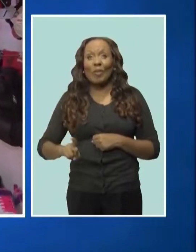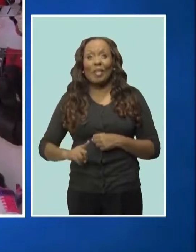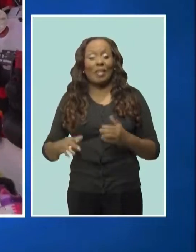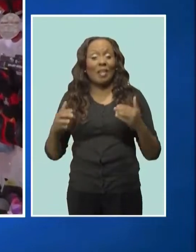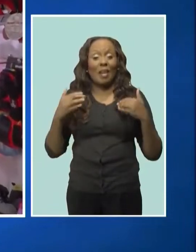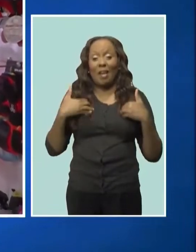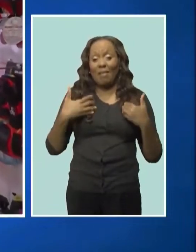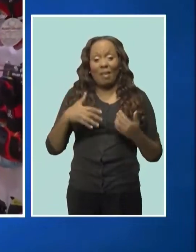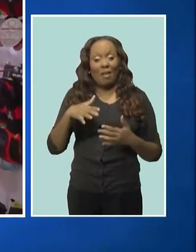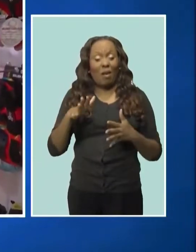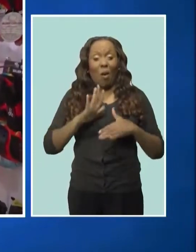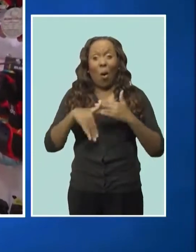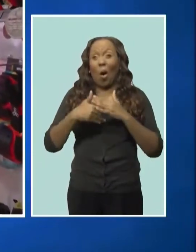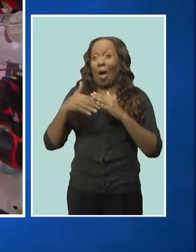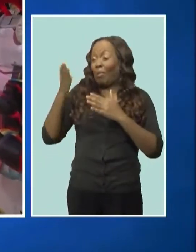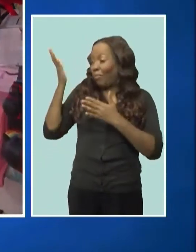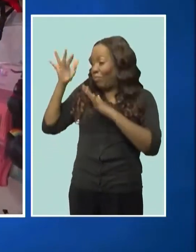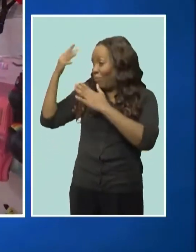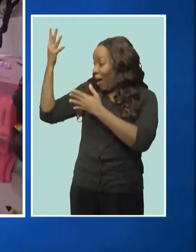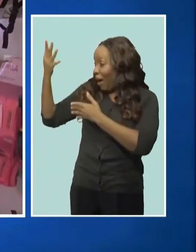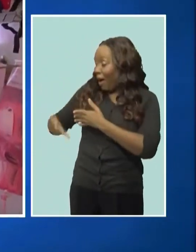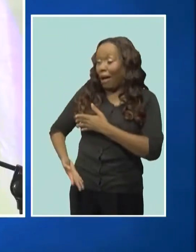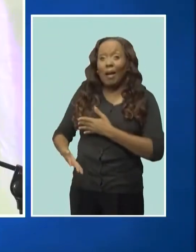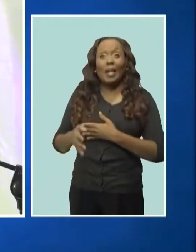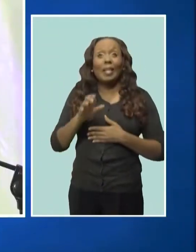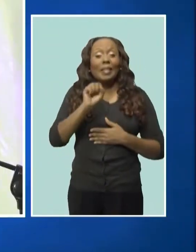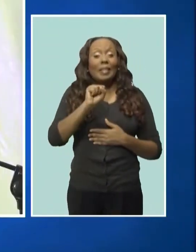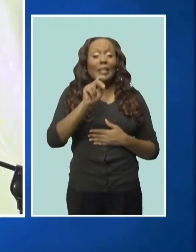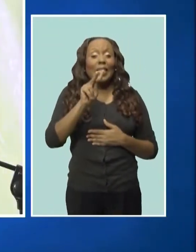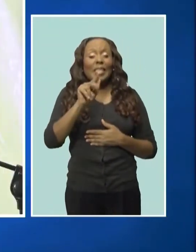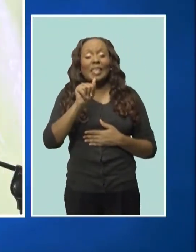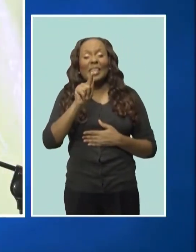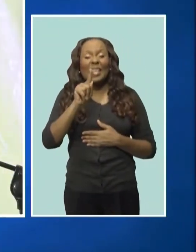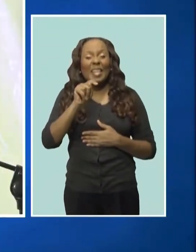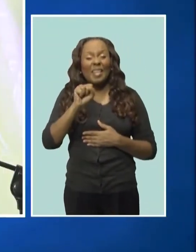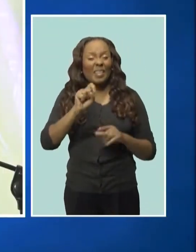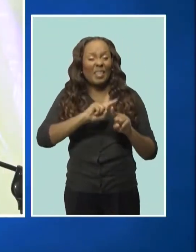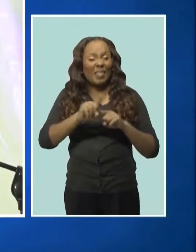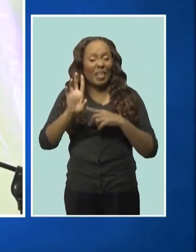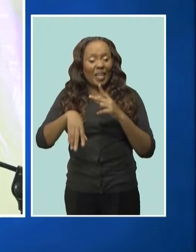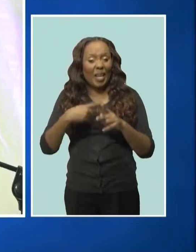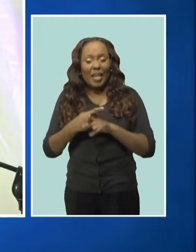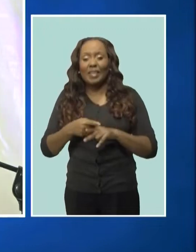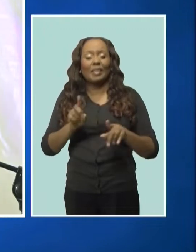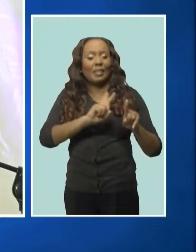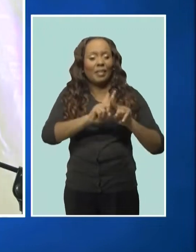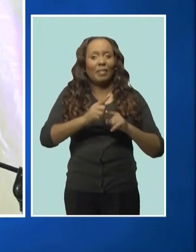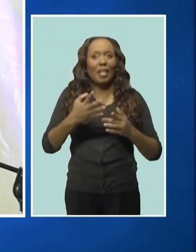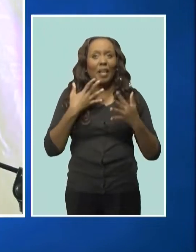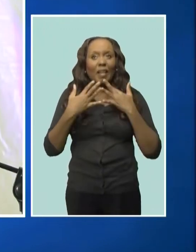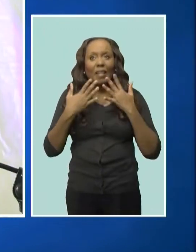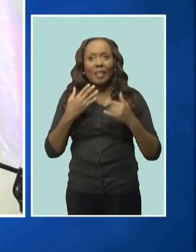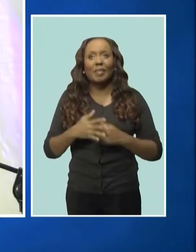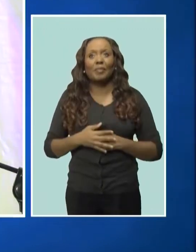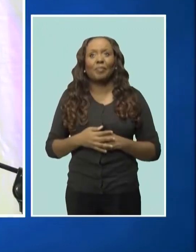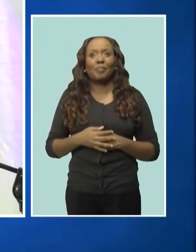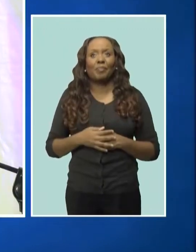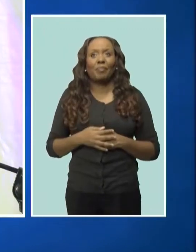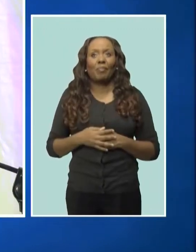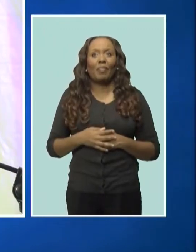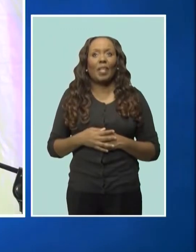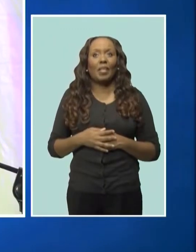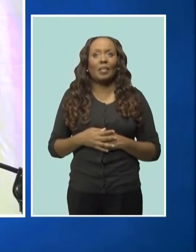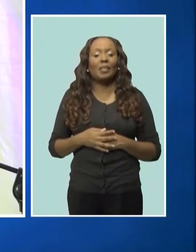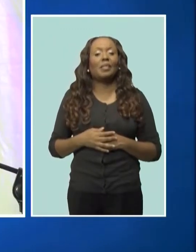skate shop. The idea came about as after 2 years of being in business, Jono's Skate Shop